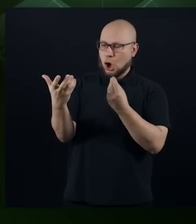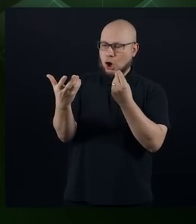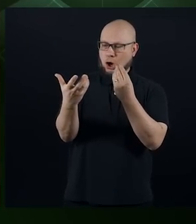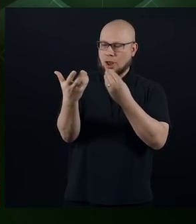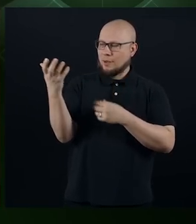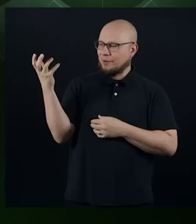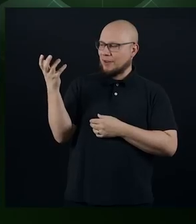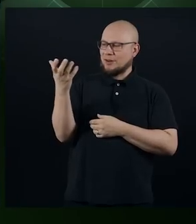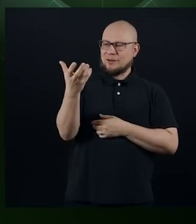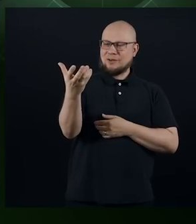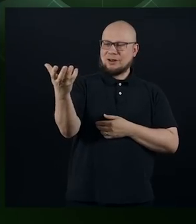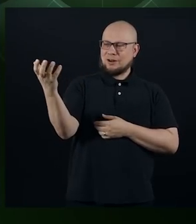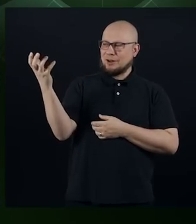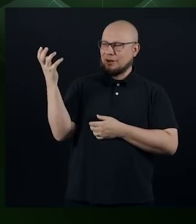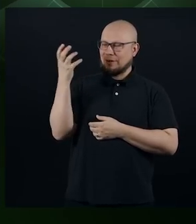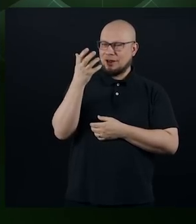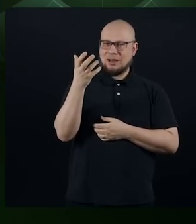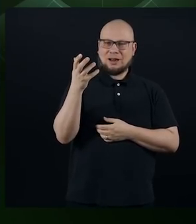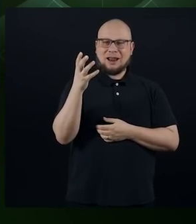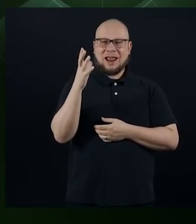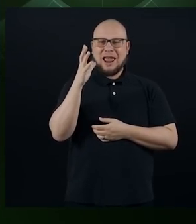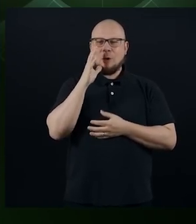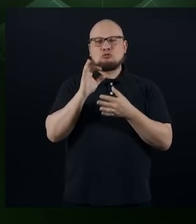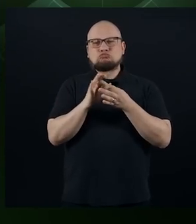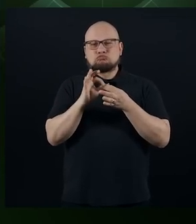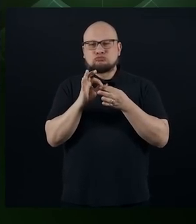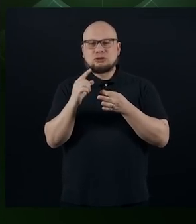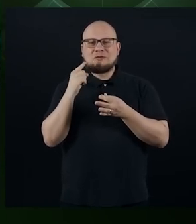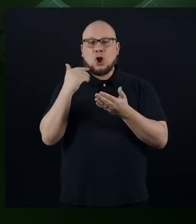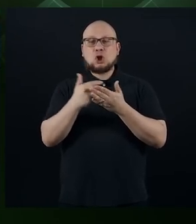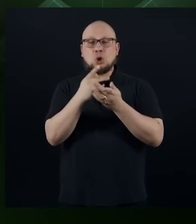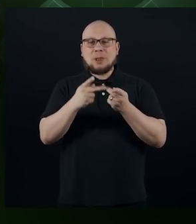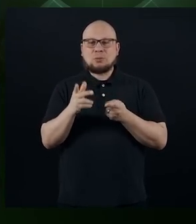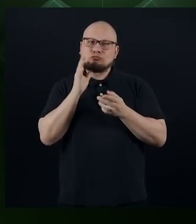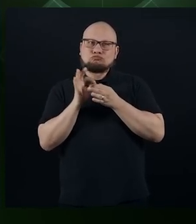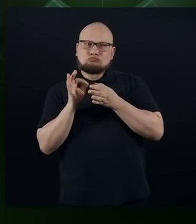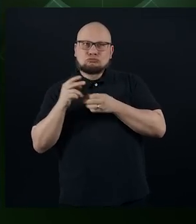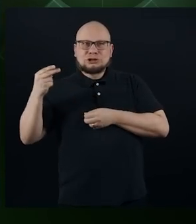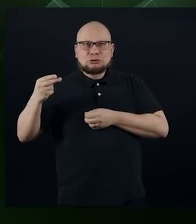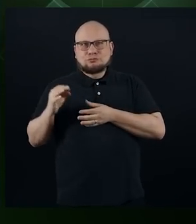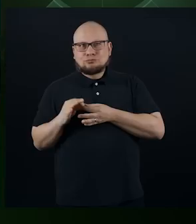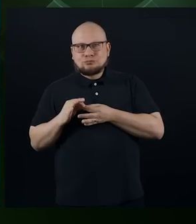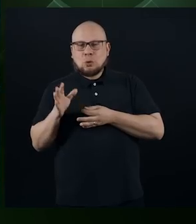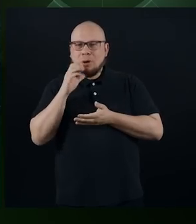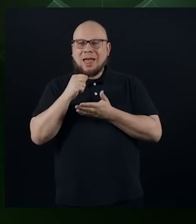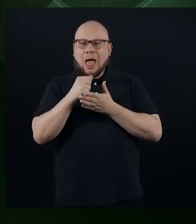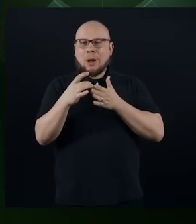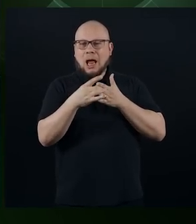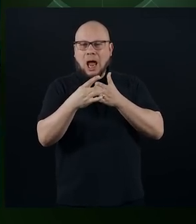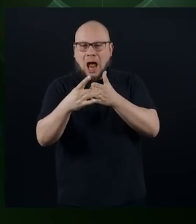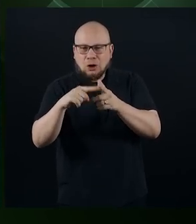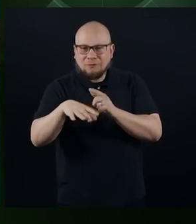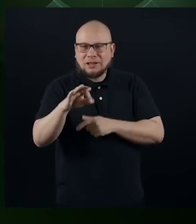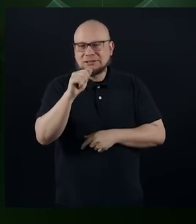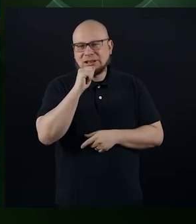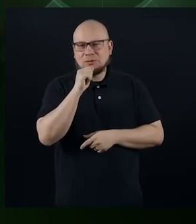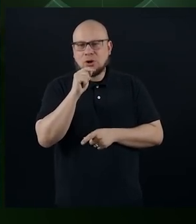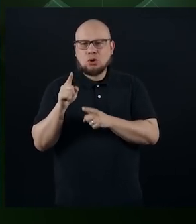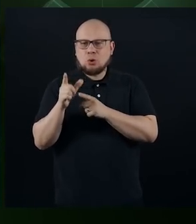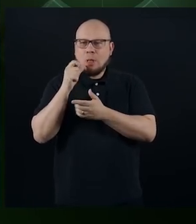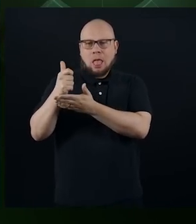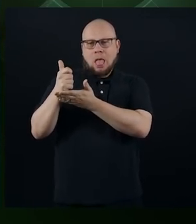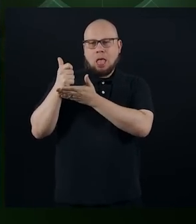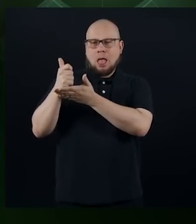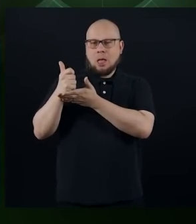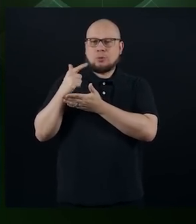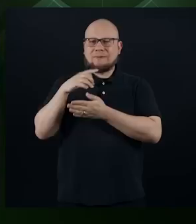as he's talking to you, and he gives you a tour of Sailor's Grave. He can help you find some of the secrets in the town, but he also helps you on your quest to